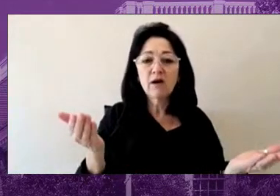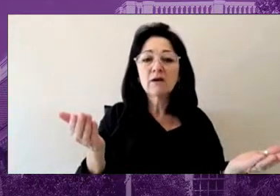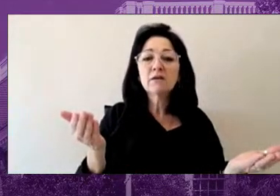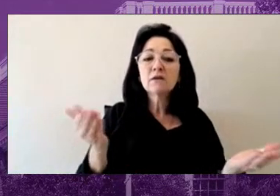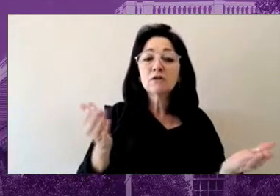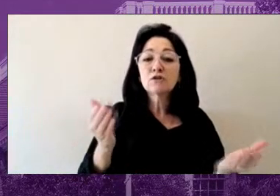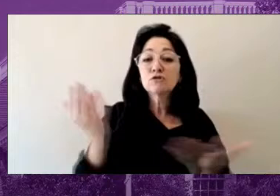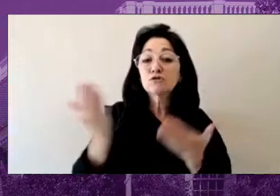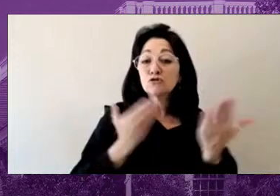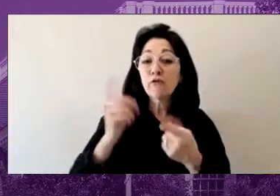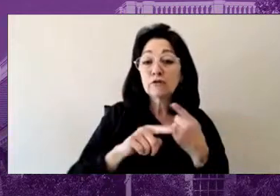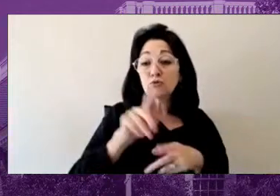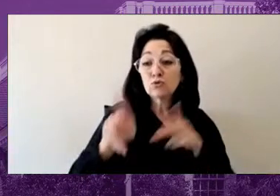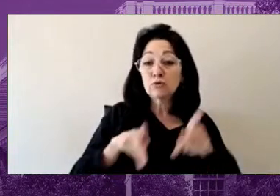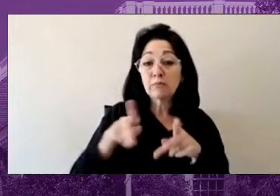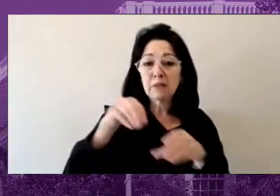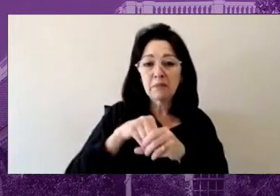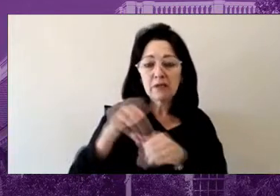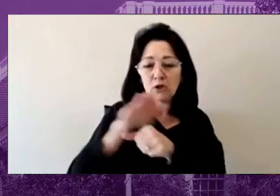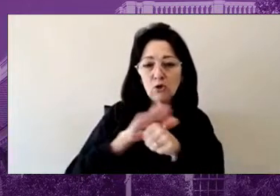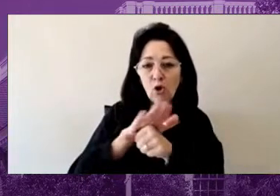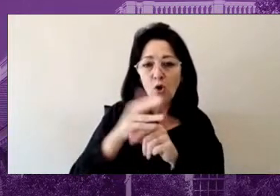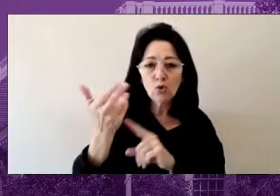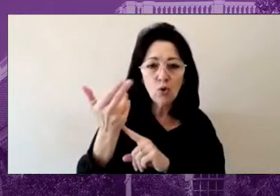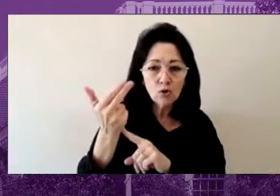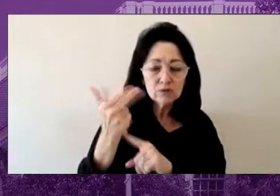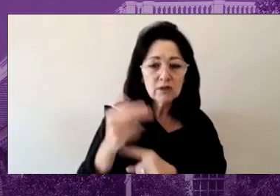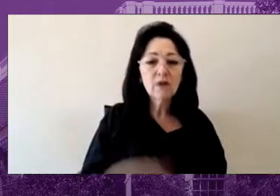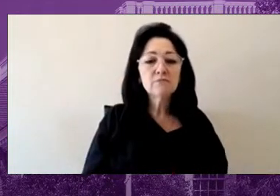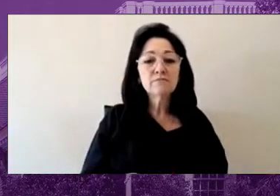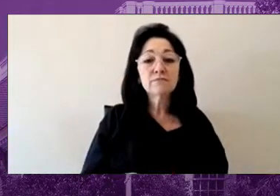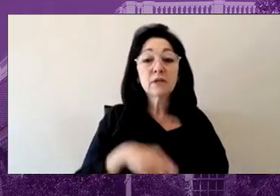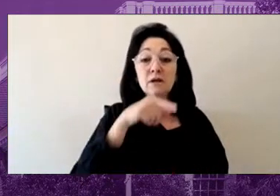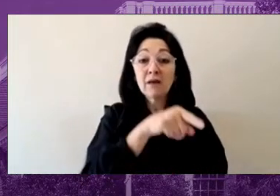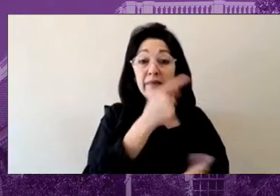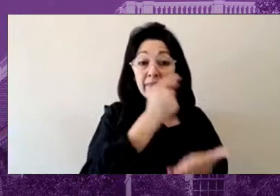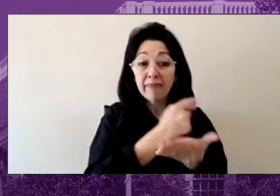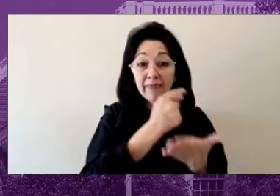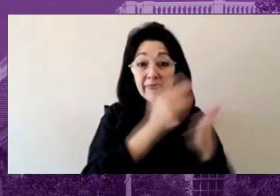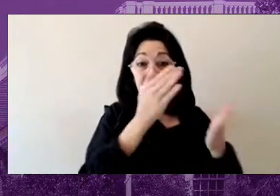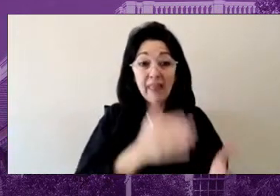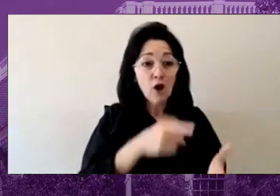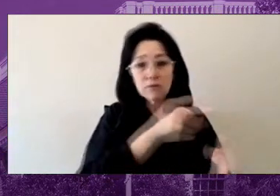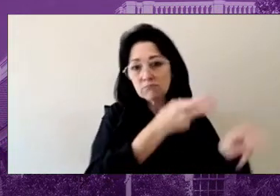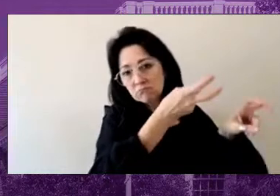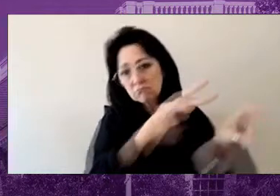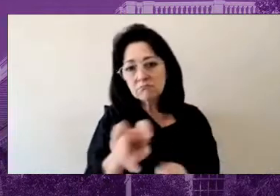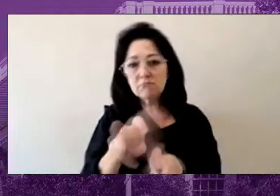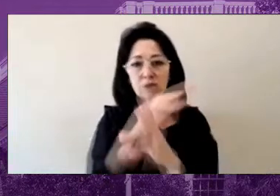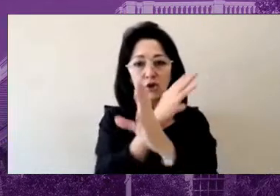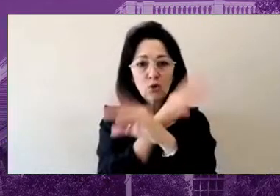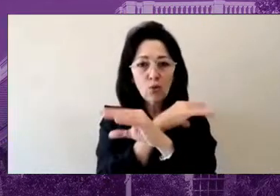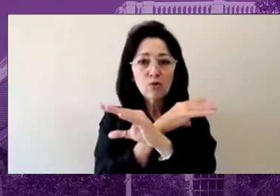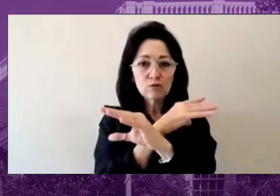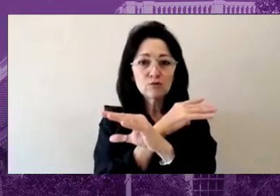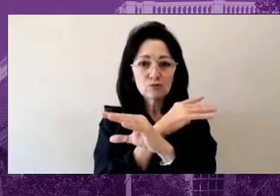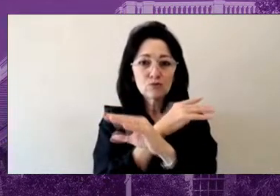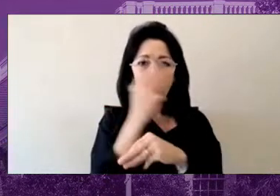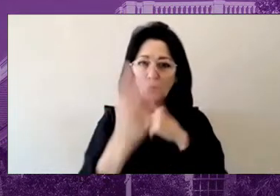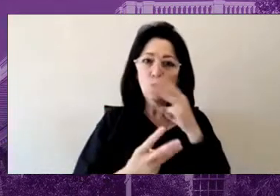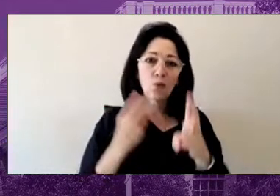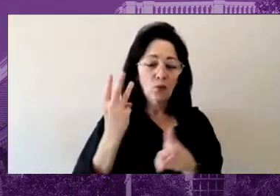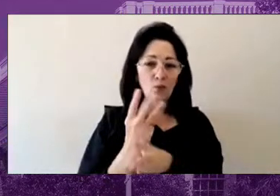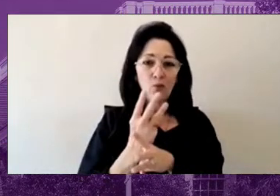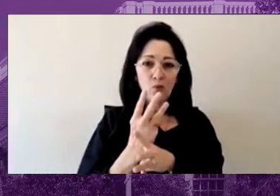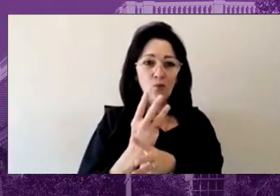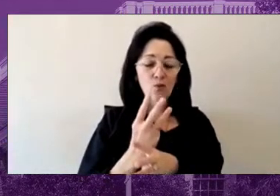motels. To the therapists at Child Inc. who pivoted into the virtual world, brave new world for them, to ensure that